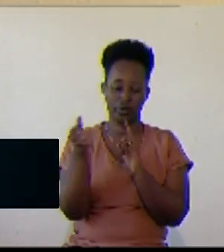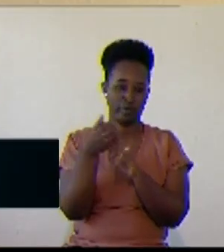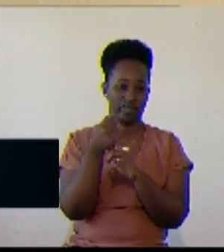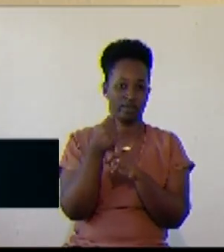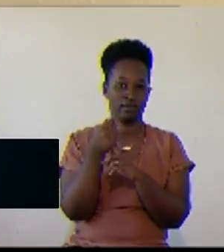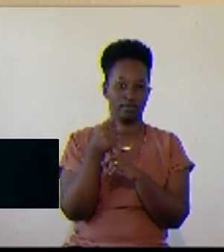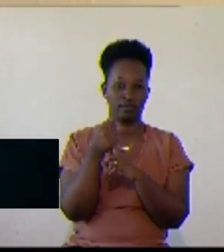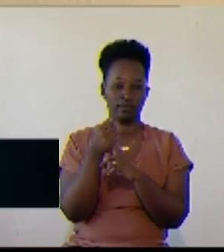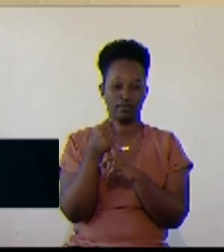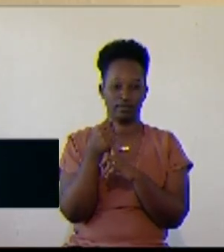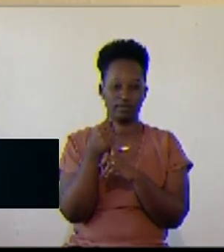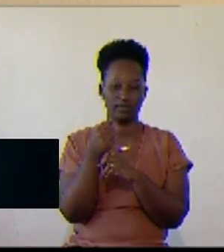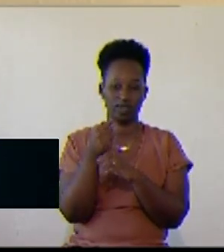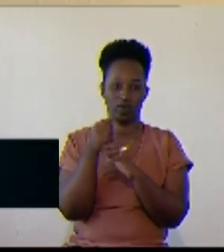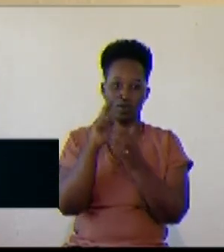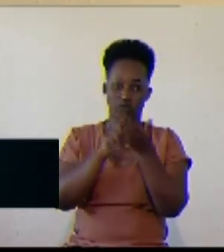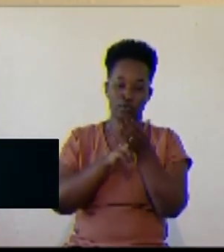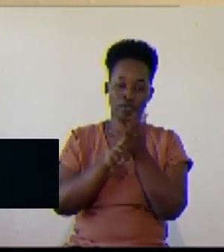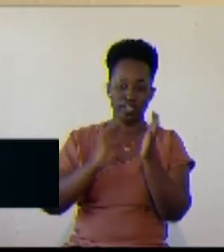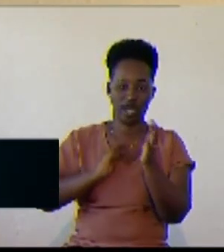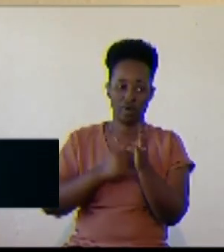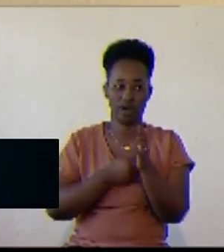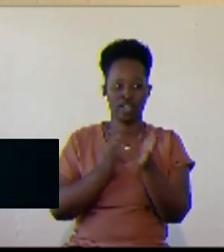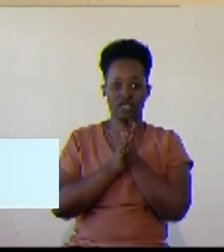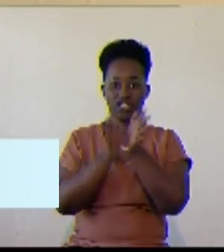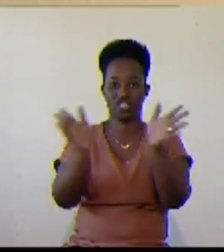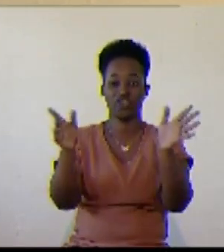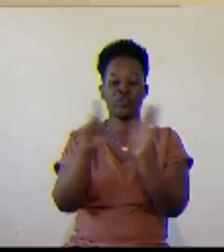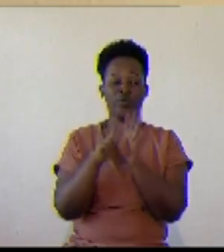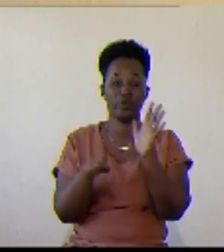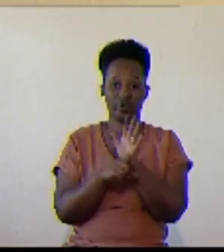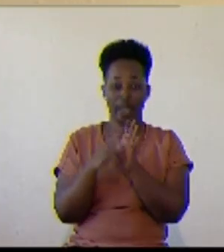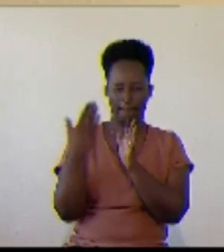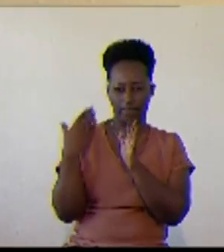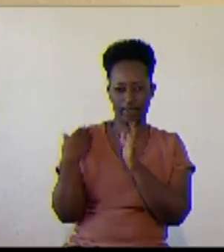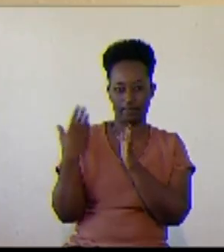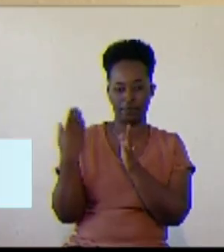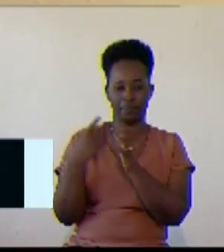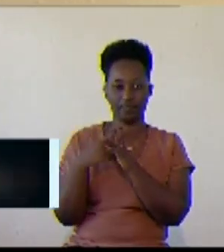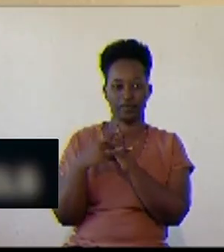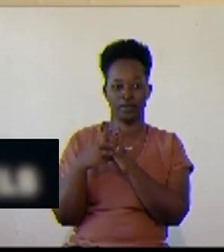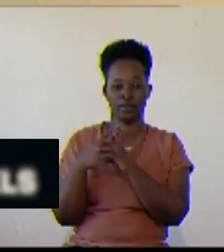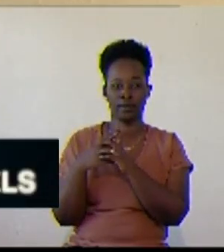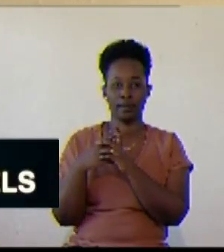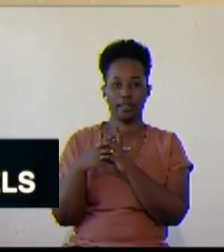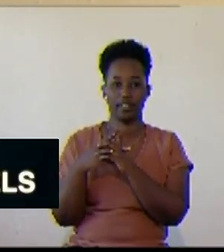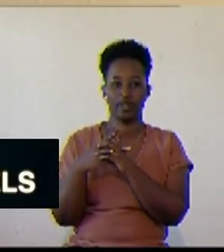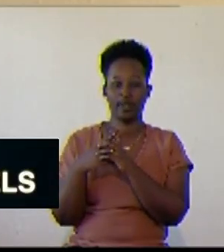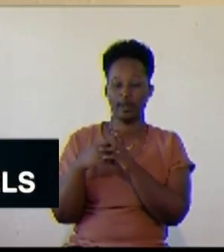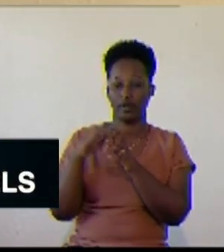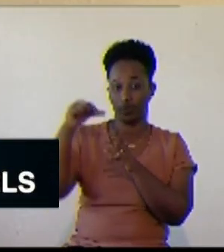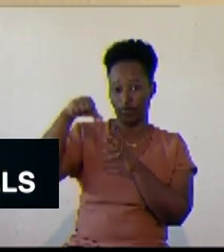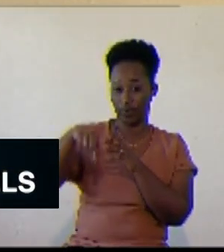cost function, here applying our general rule, the other one, this power, this is Q power 2, so you bring it